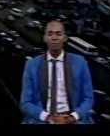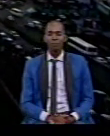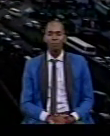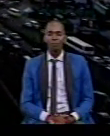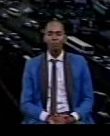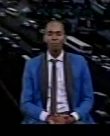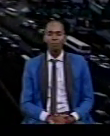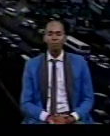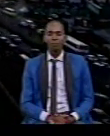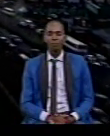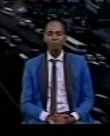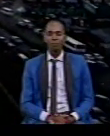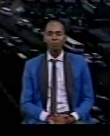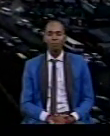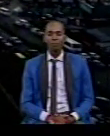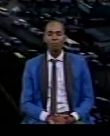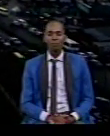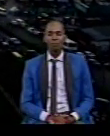compound.